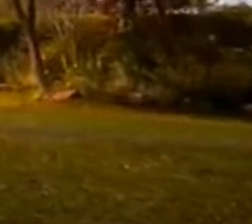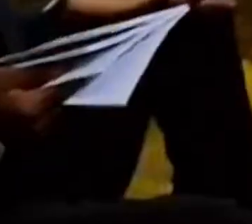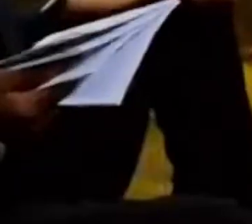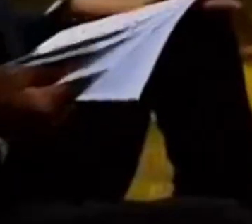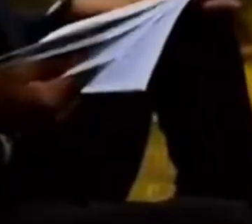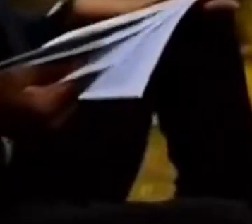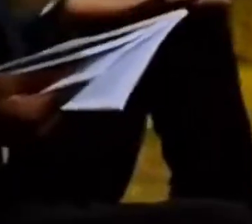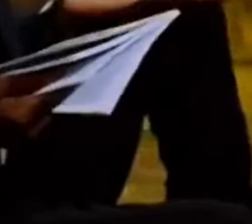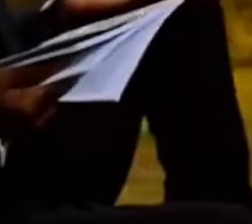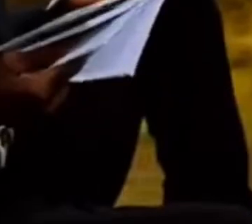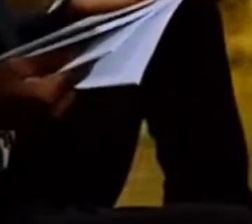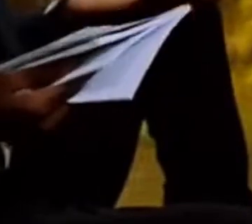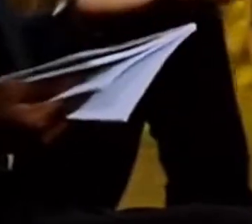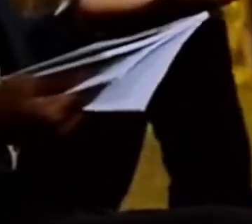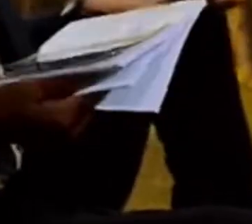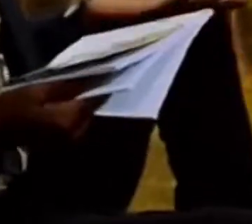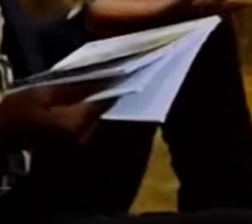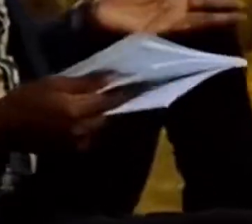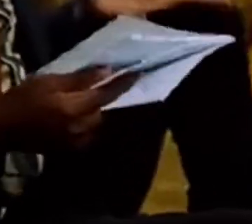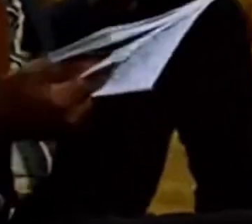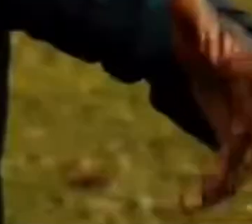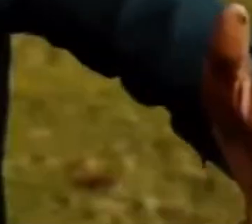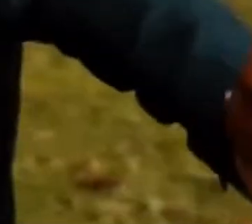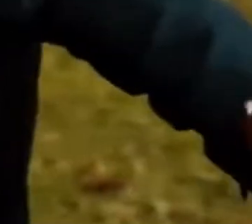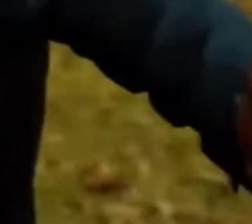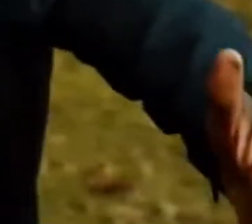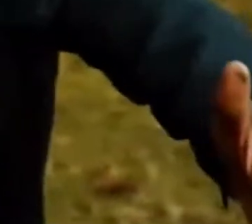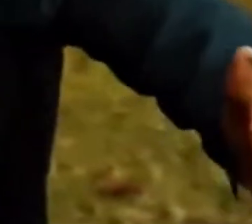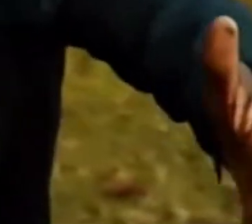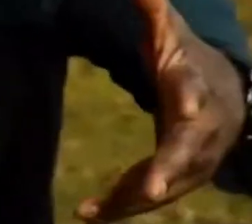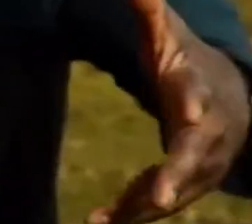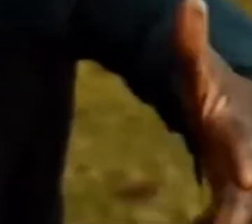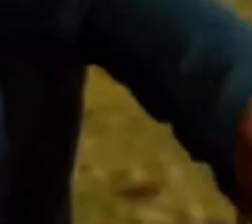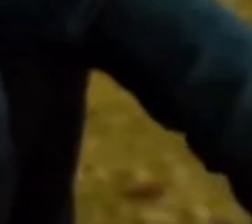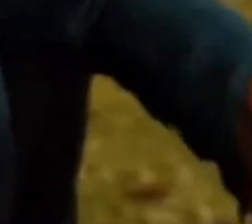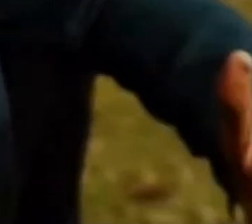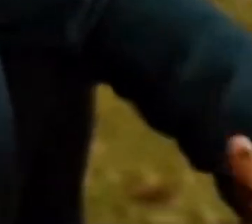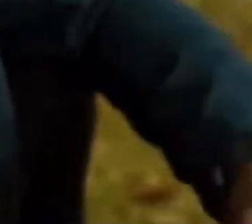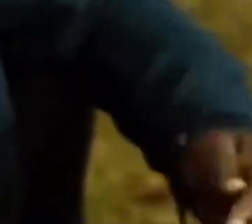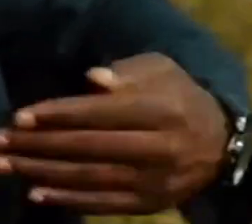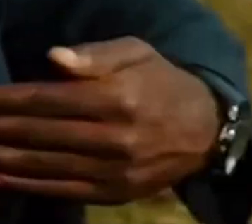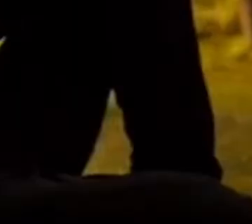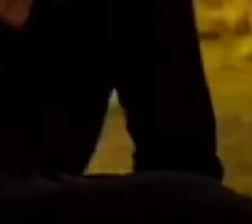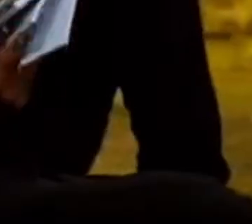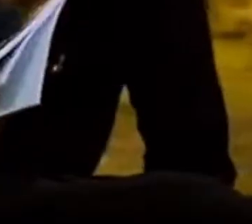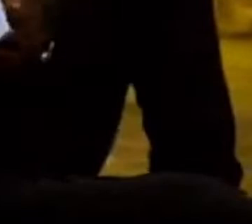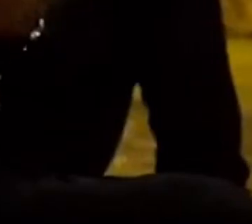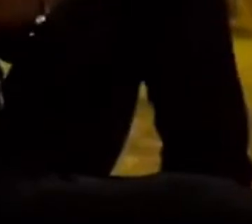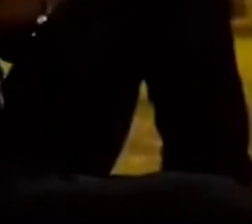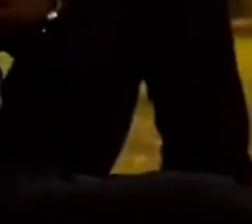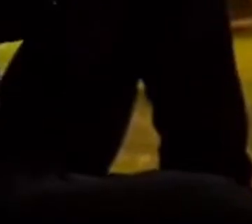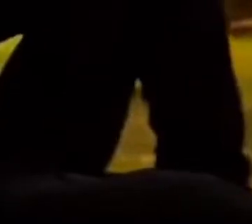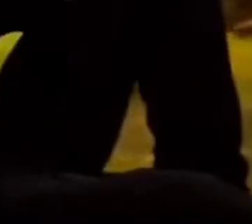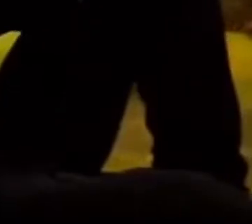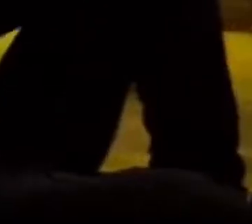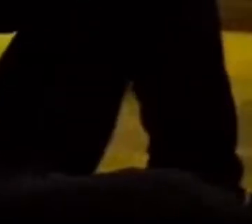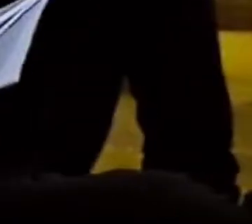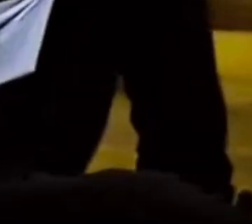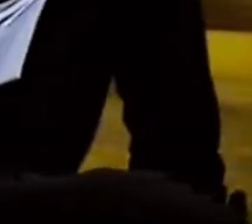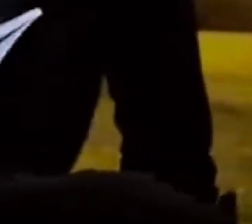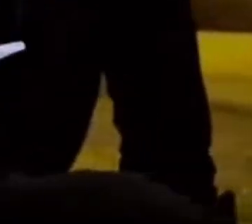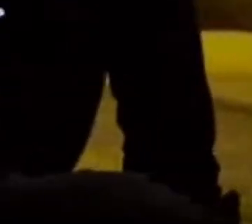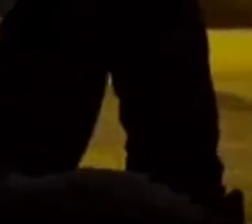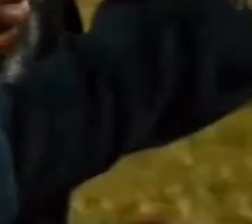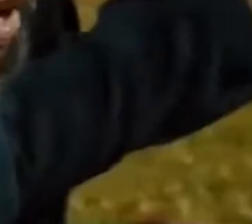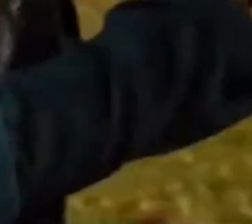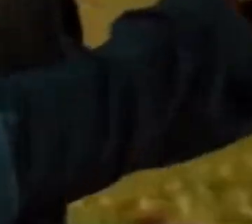We keep fighting each other mentally munshta kuyafa. Eventually my beef no muchinshi once wapa vis-a-vis le kulumba like nankana